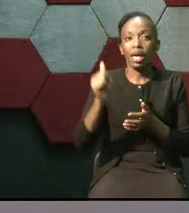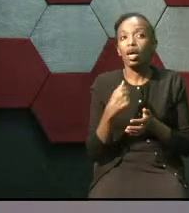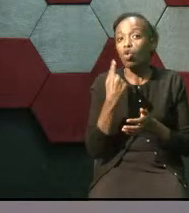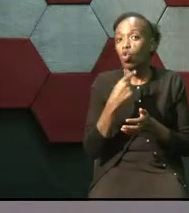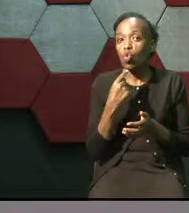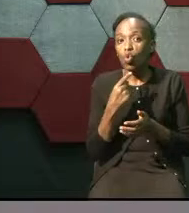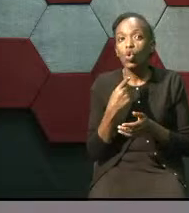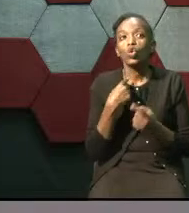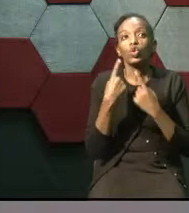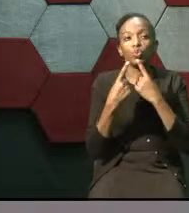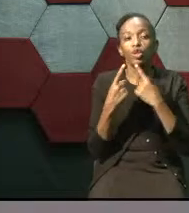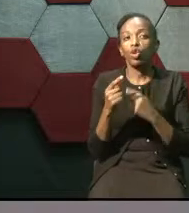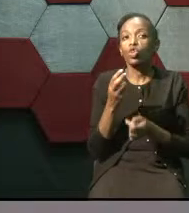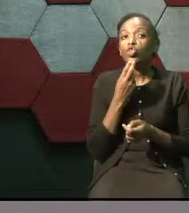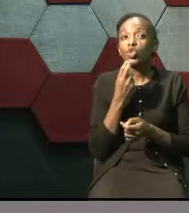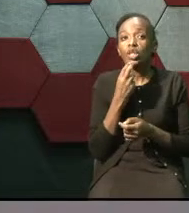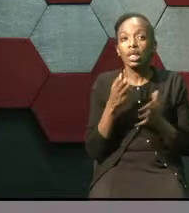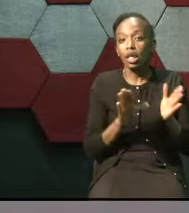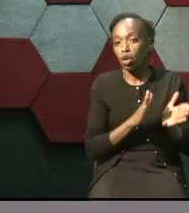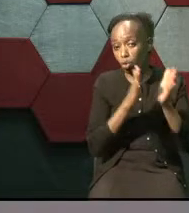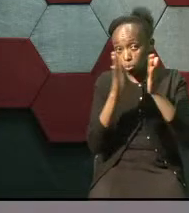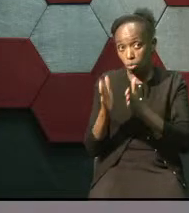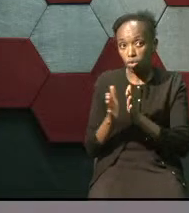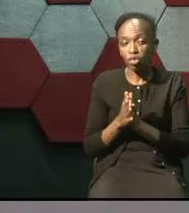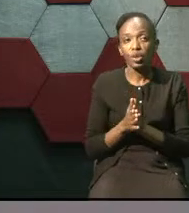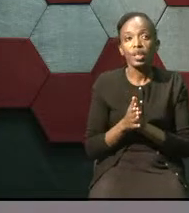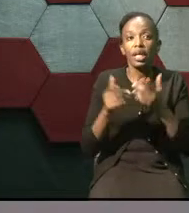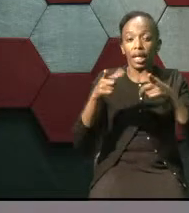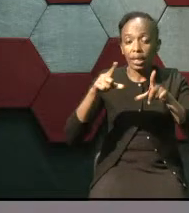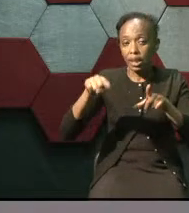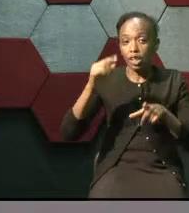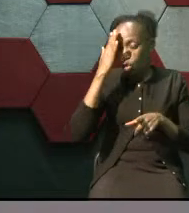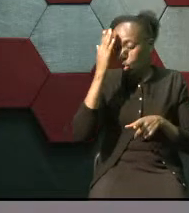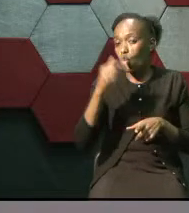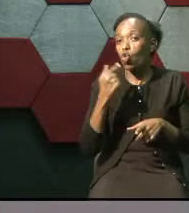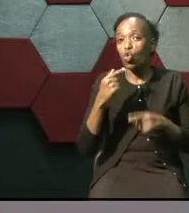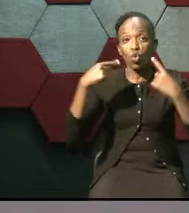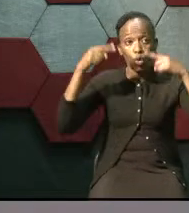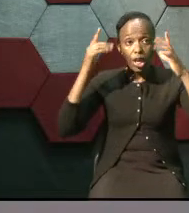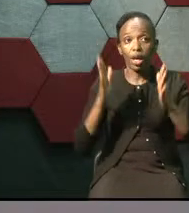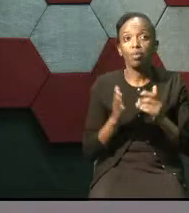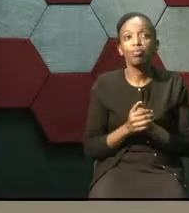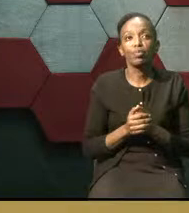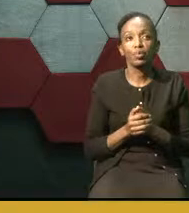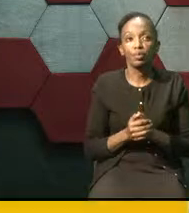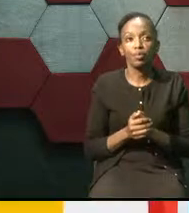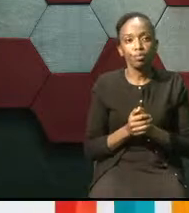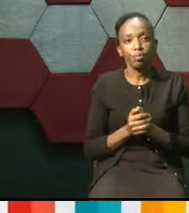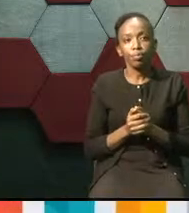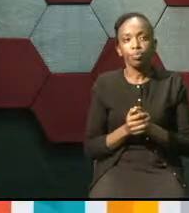heard speak on Tuesday. So over to you, Sachin. Let us know who's walking away with Student of the Year.